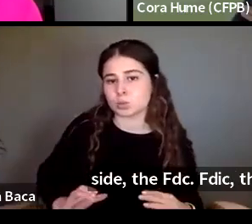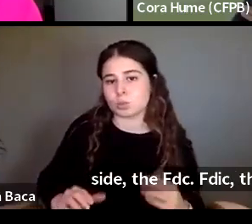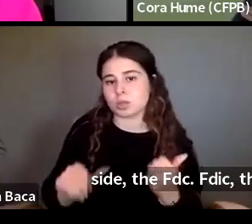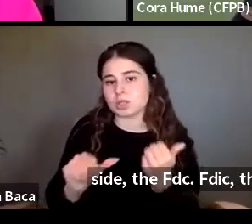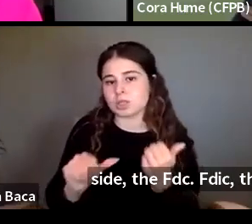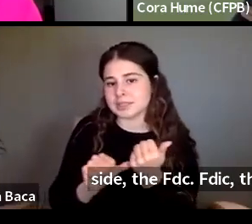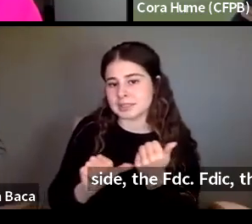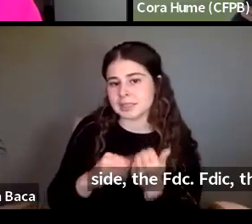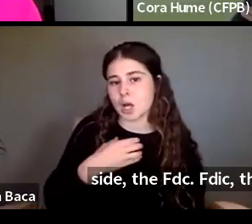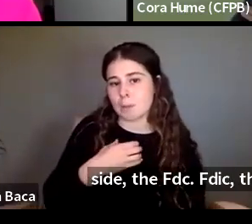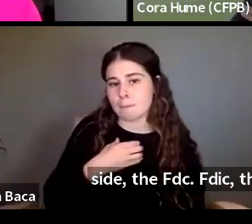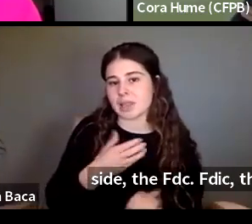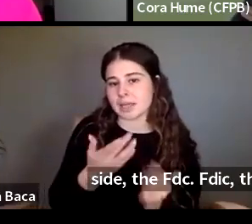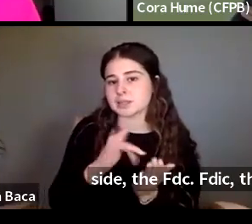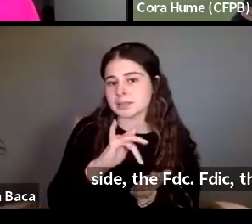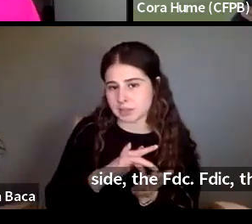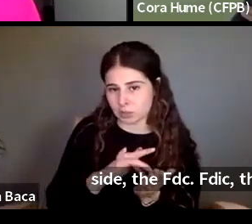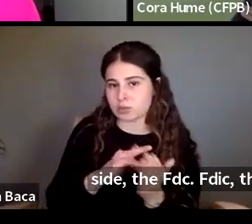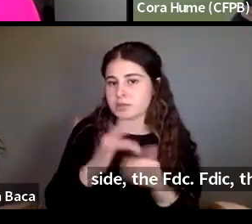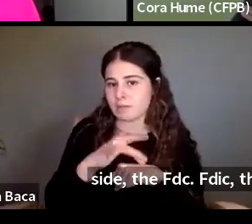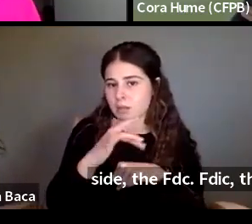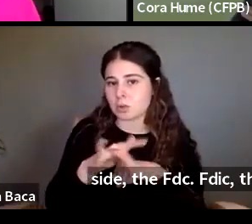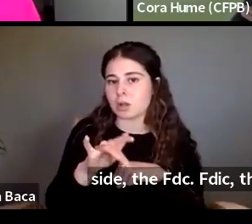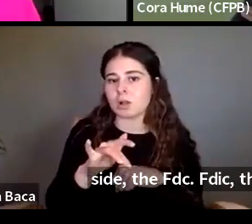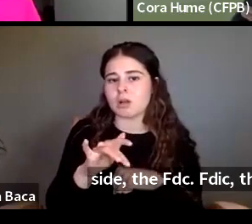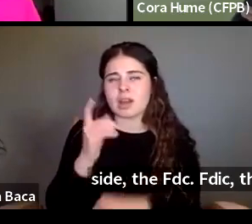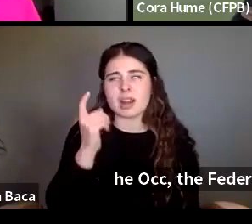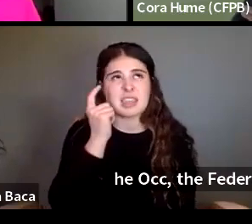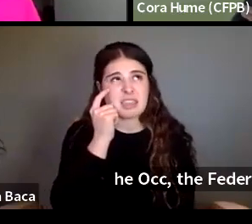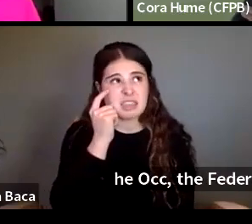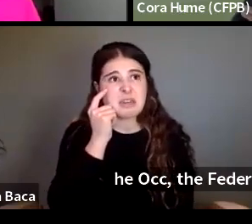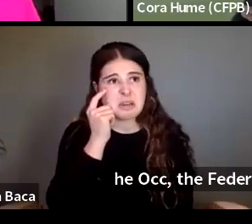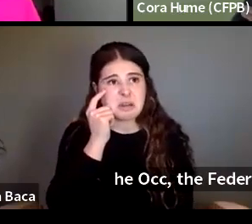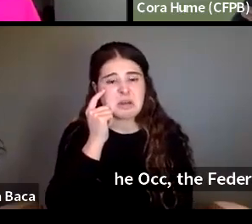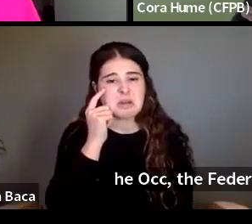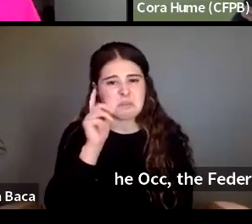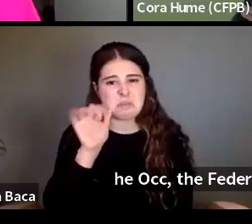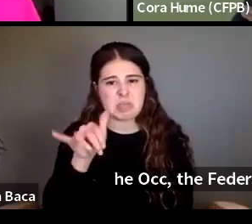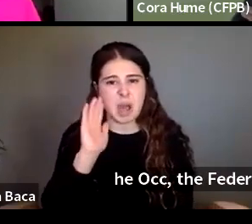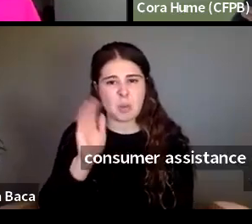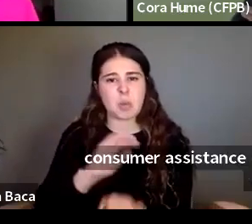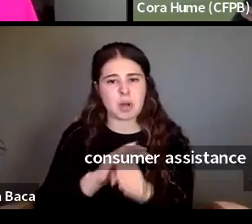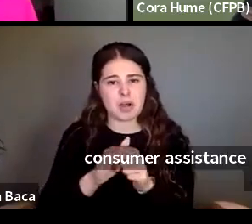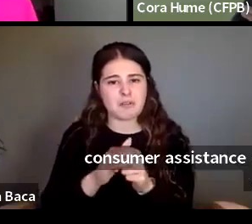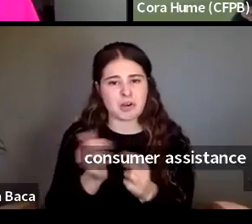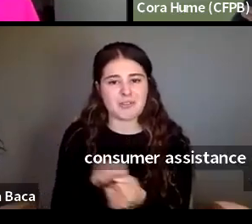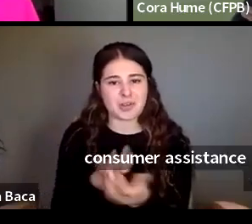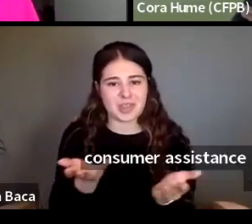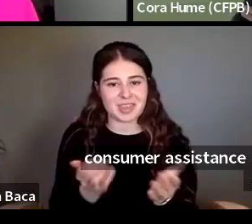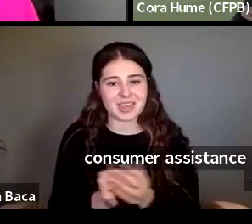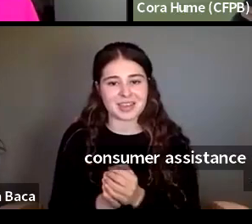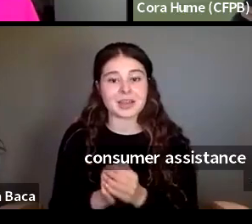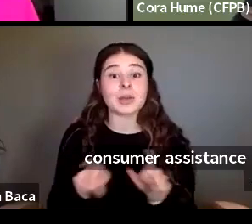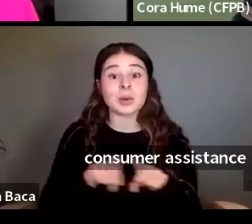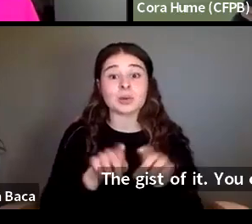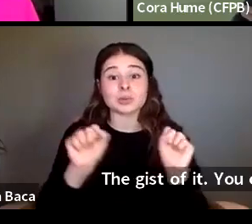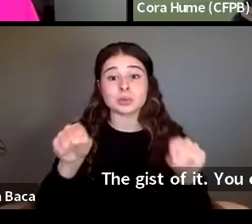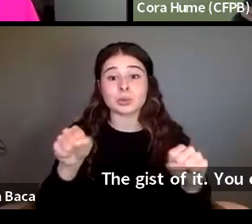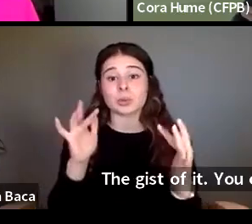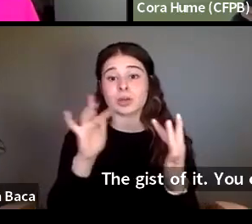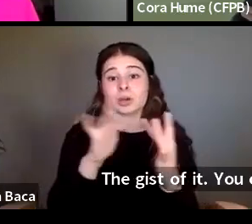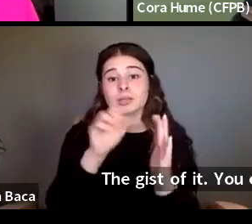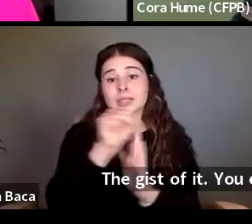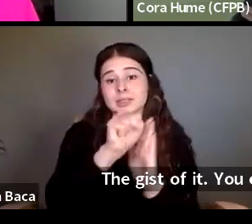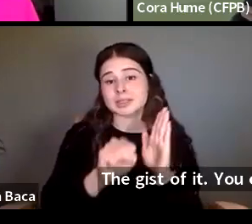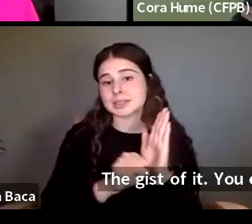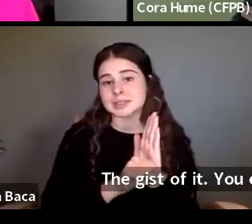complaint centers, and I think that should cover the gist of it. You can always, of course, go to the state attorney general's